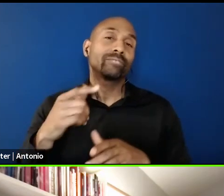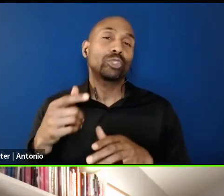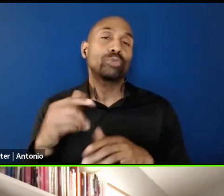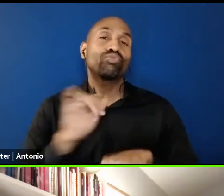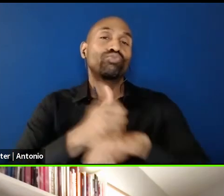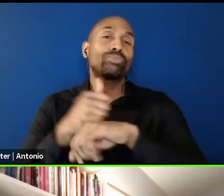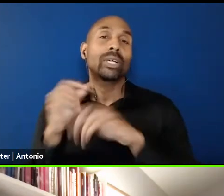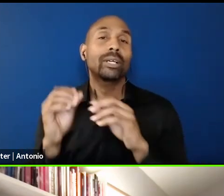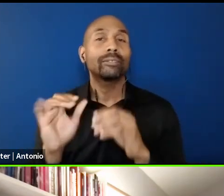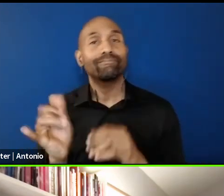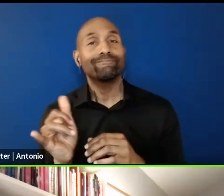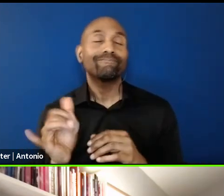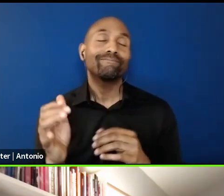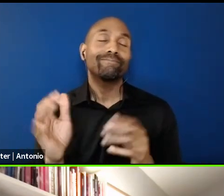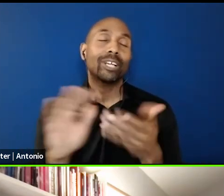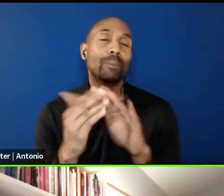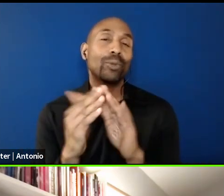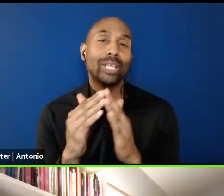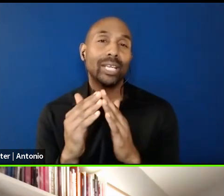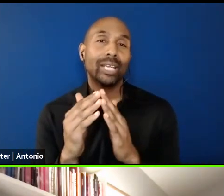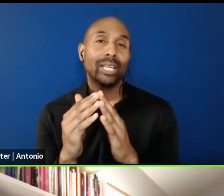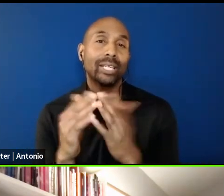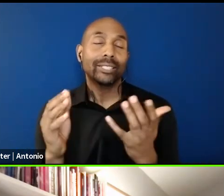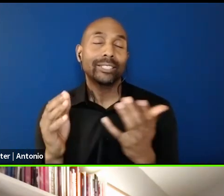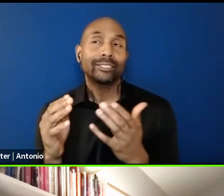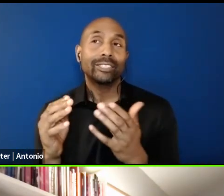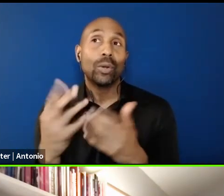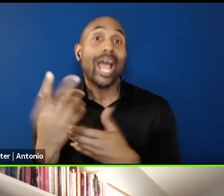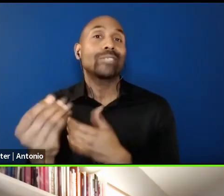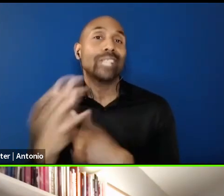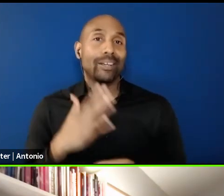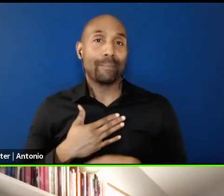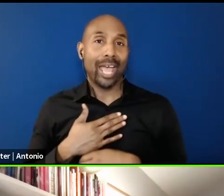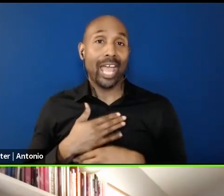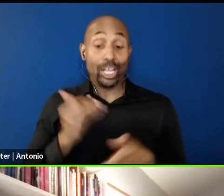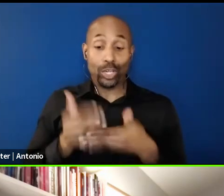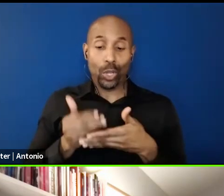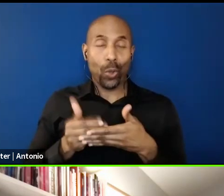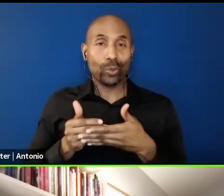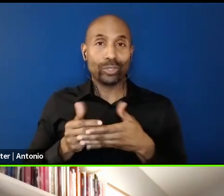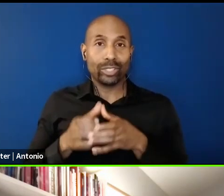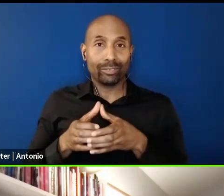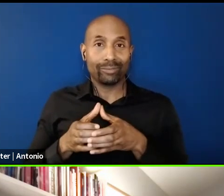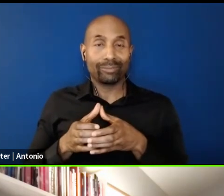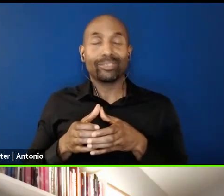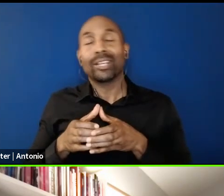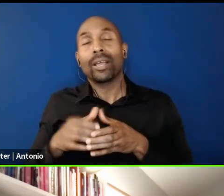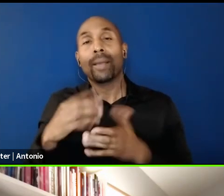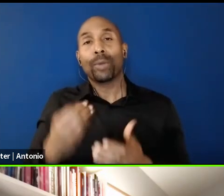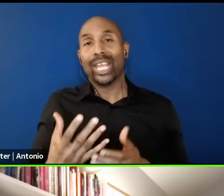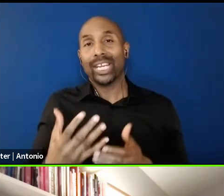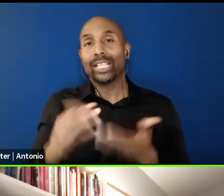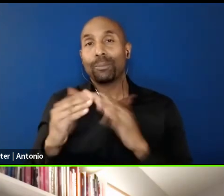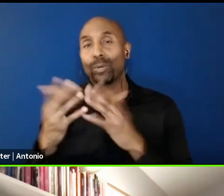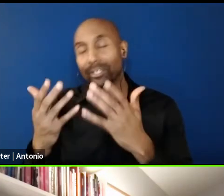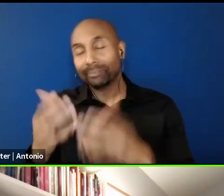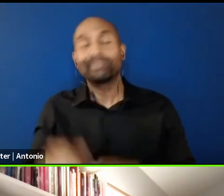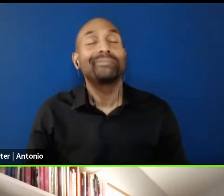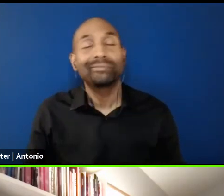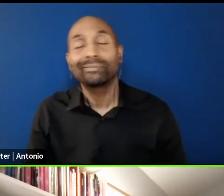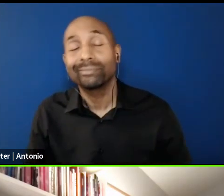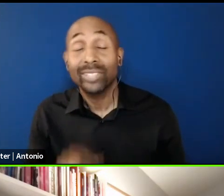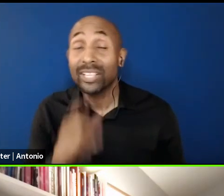beyond my immediate poetic community. And it's, been a